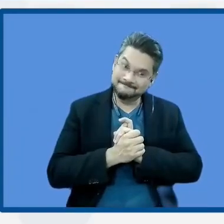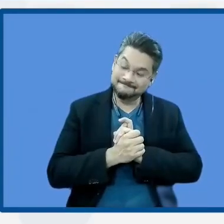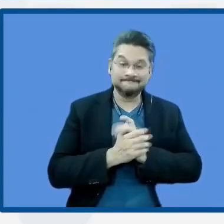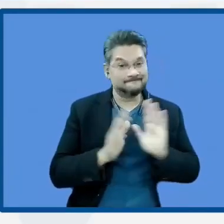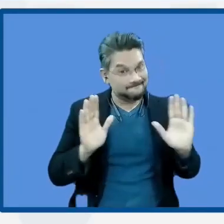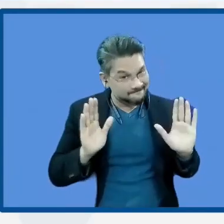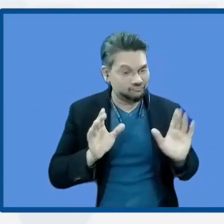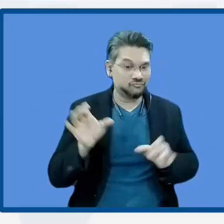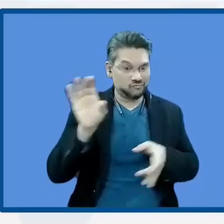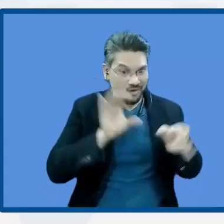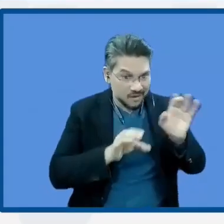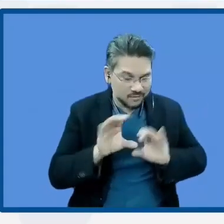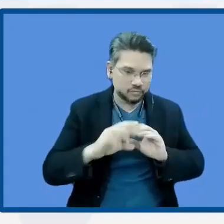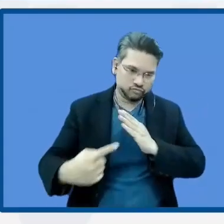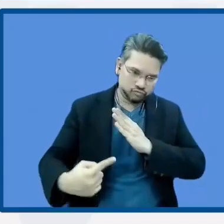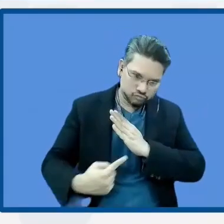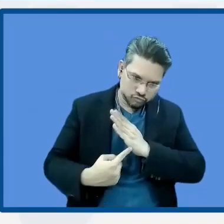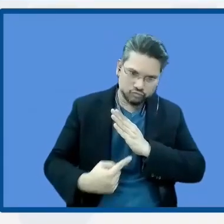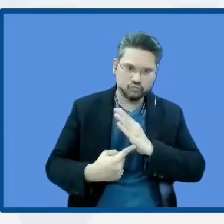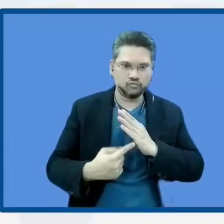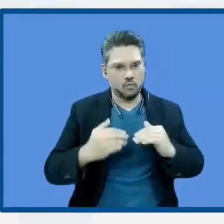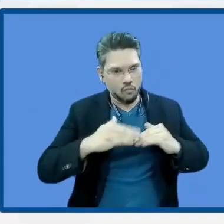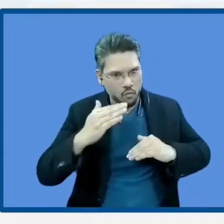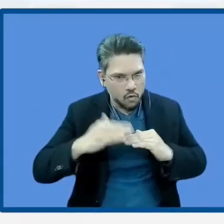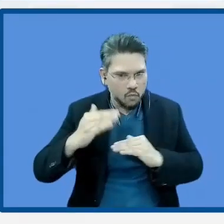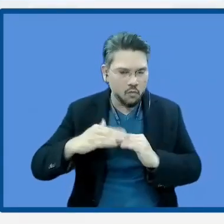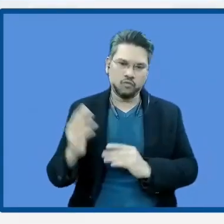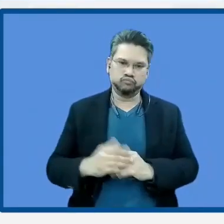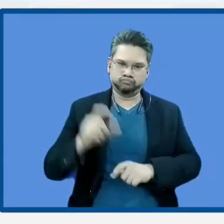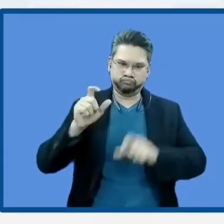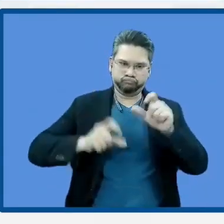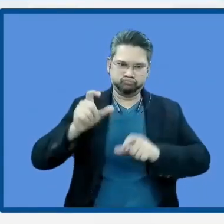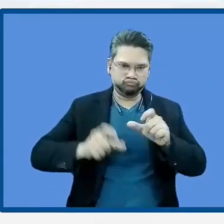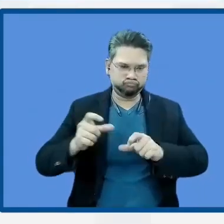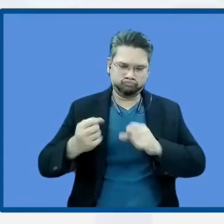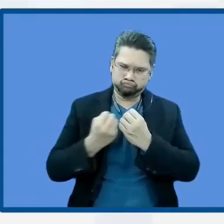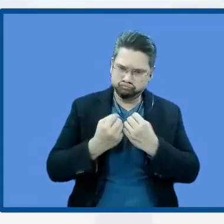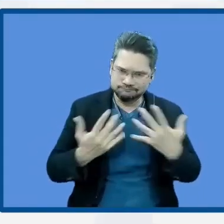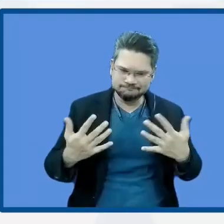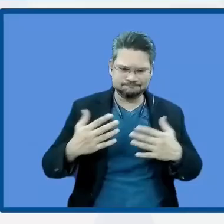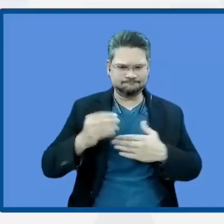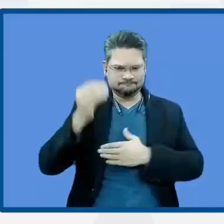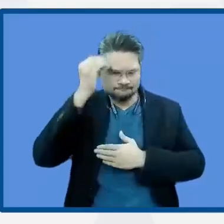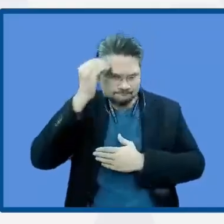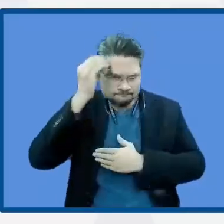and also professionals are being trained to design